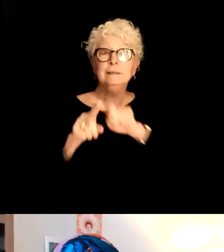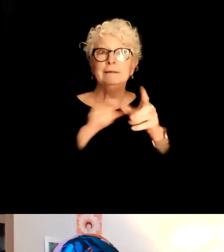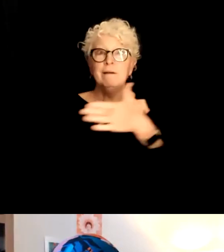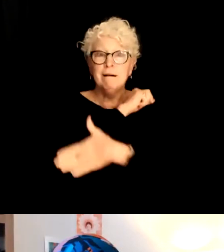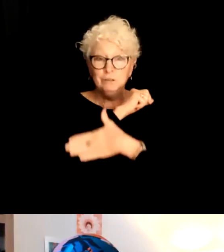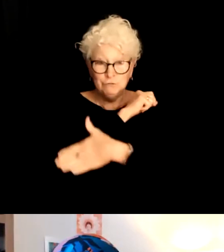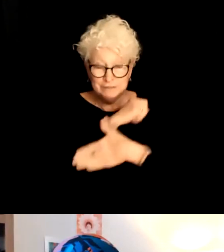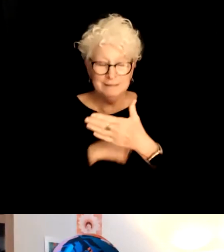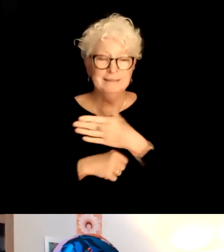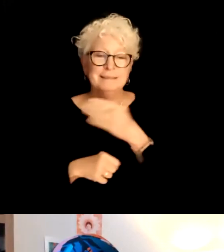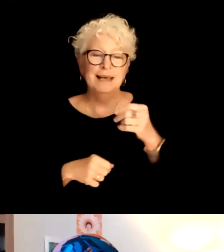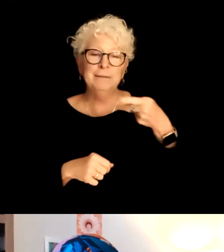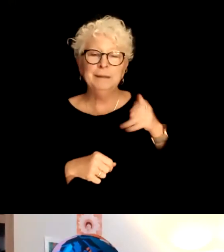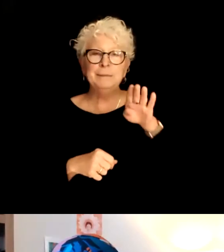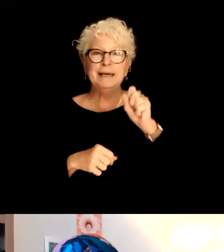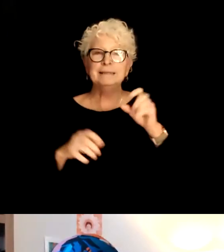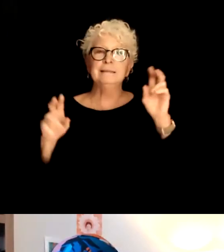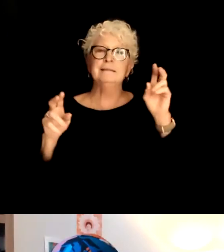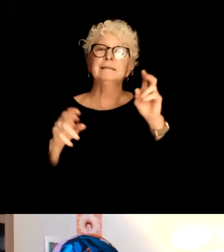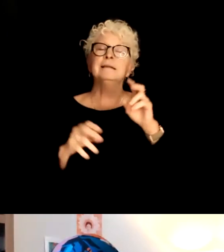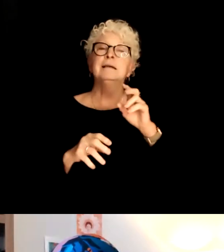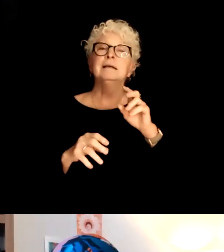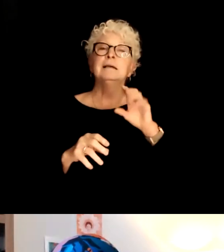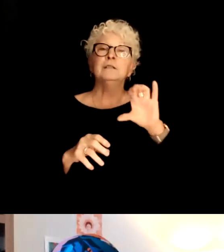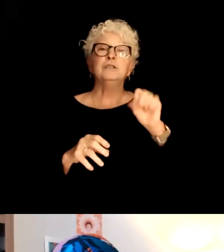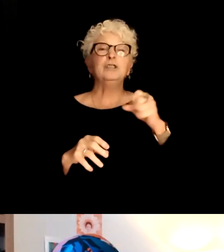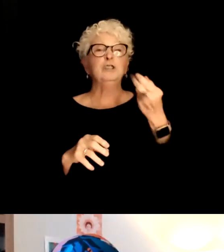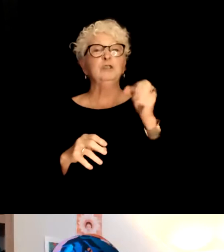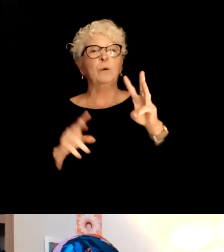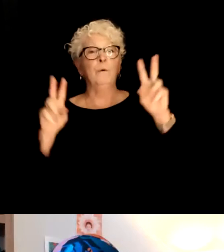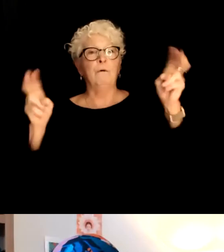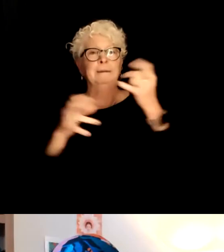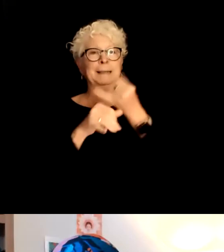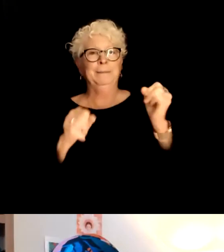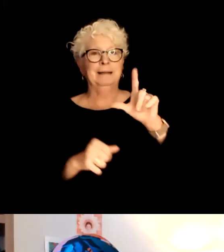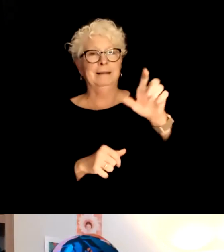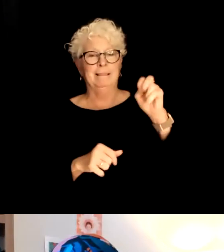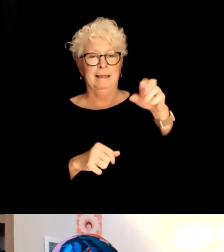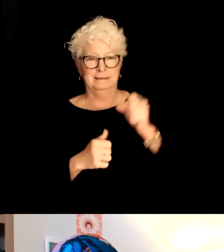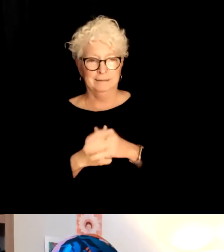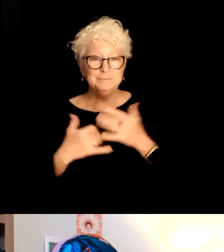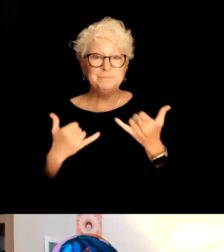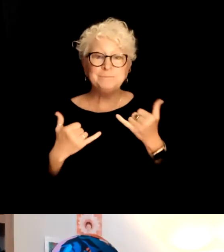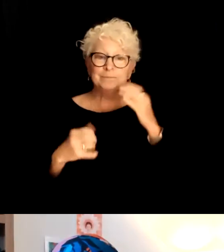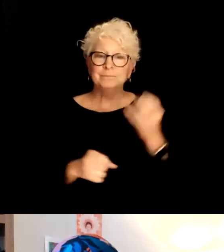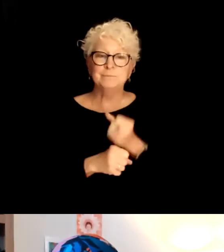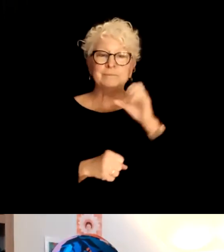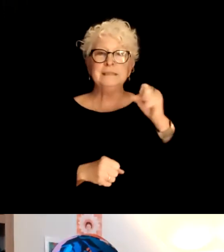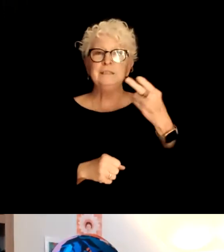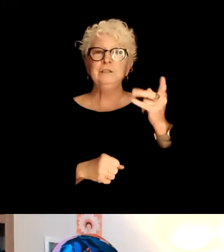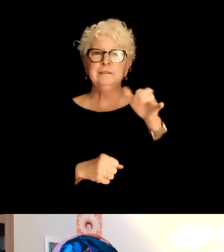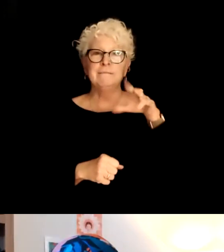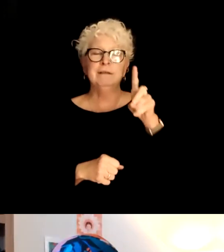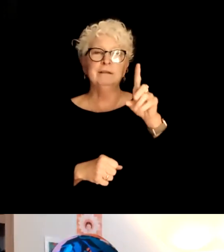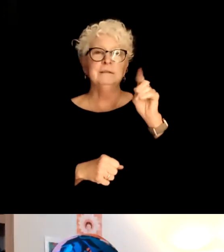on PBS's Independent Lens. She's also co-creator of Unrest VR, which was the winner of the Sheffield DocFest